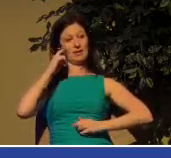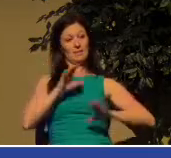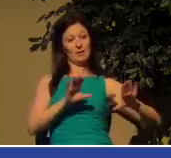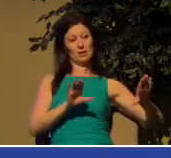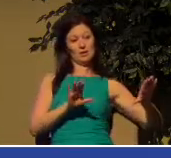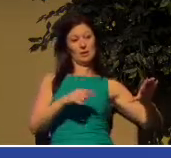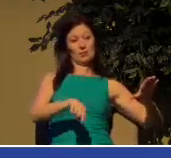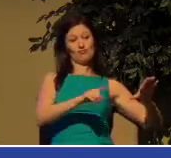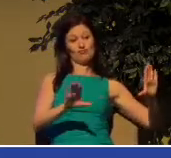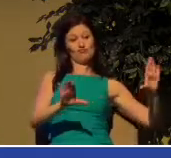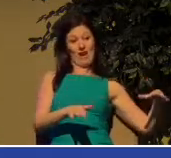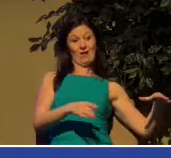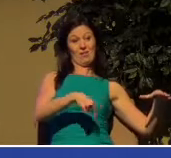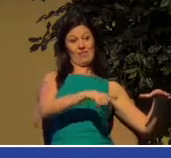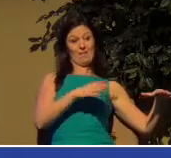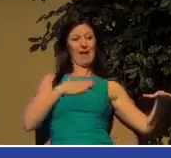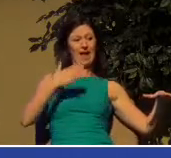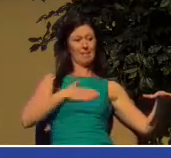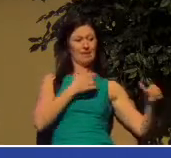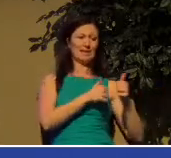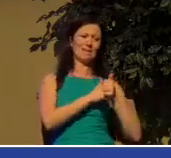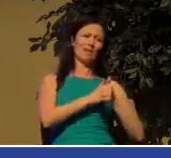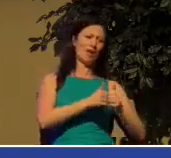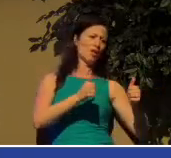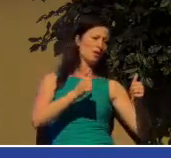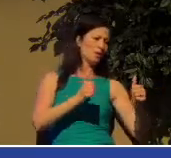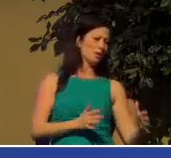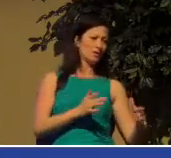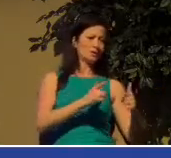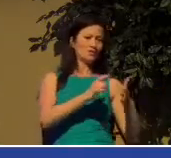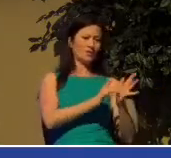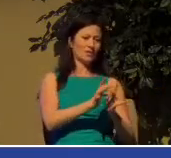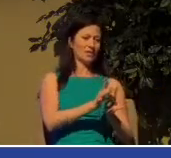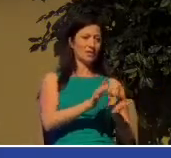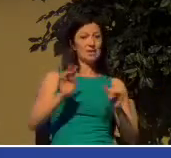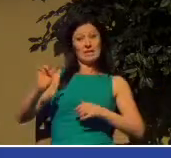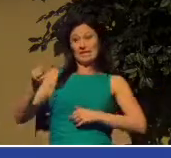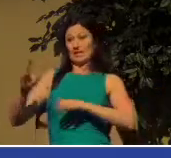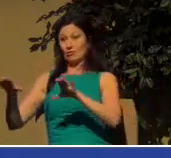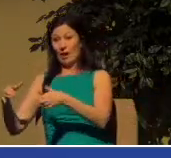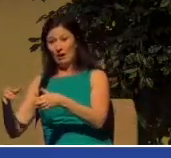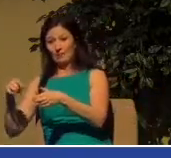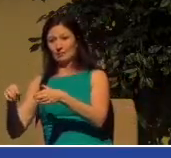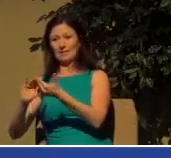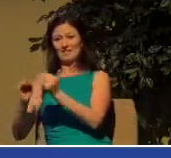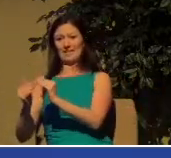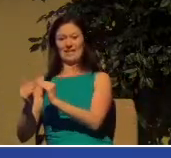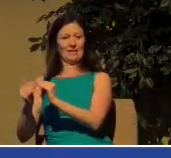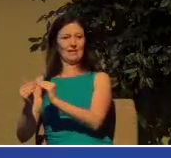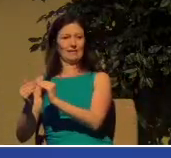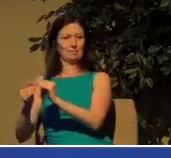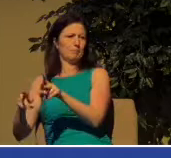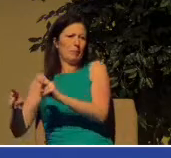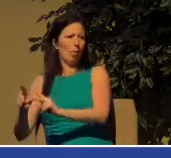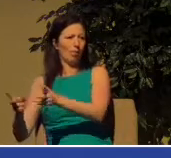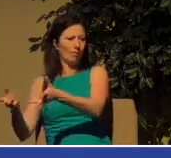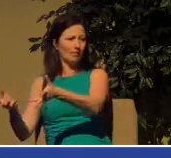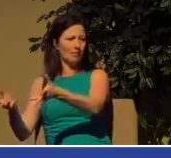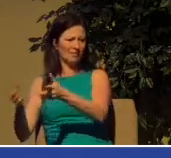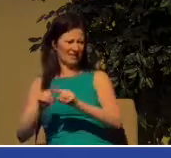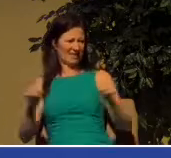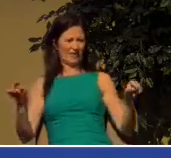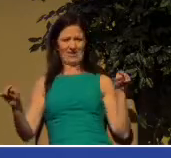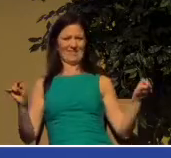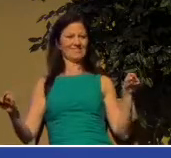was the crowd of disciples, and the second crowd was people in the city. And that's a possibility, but you